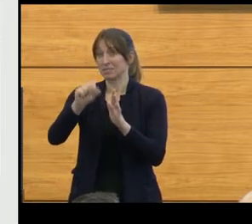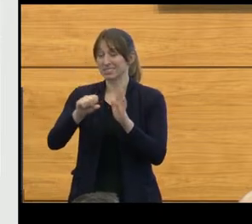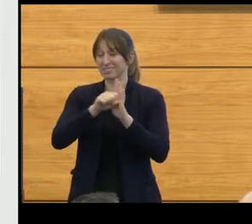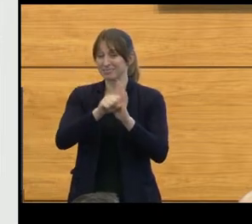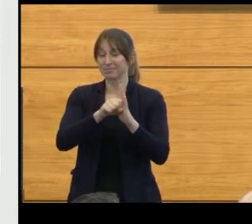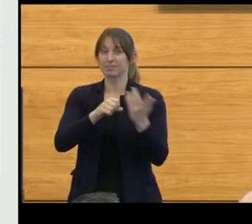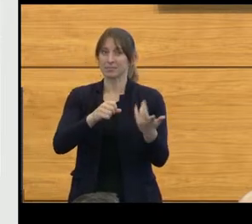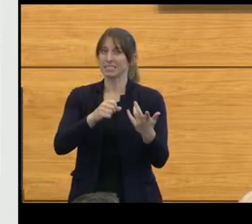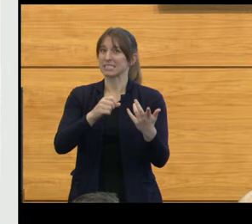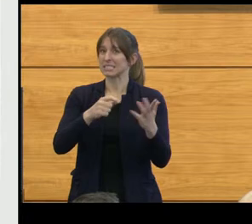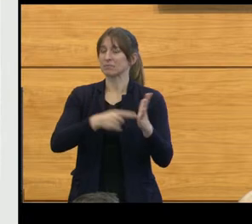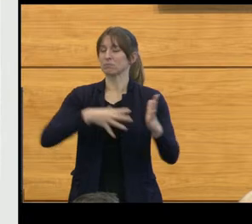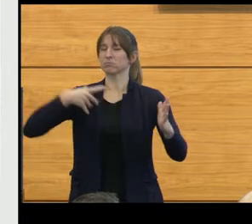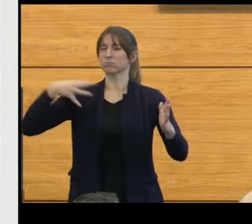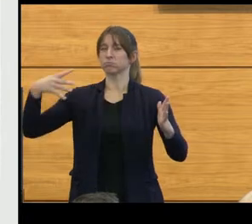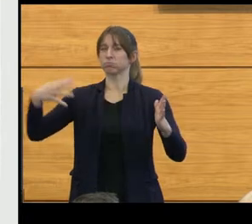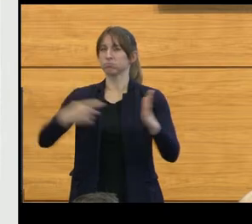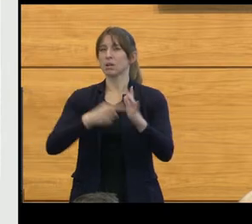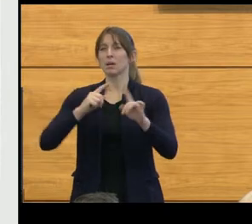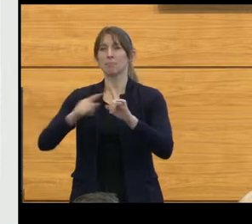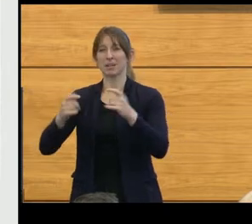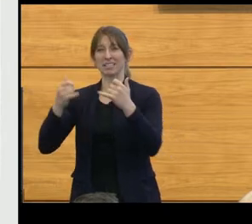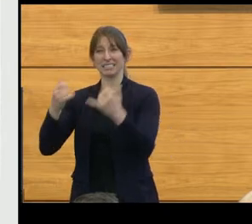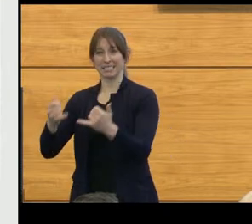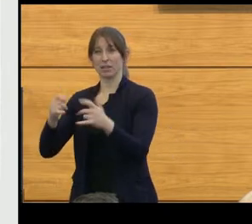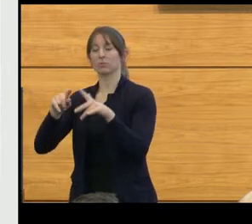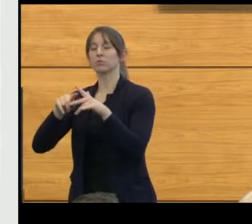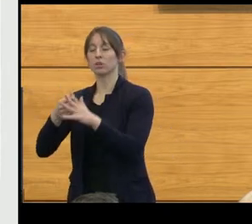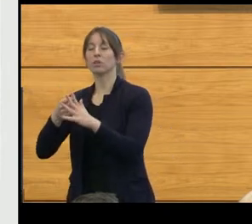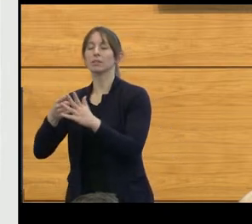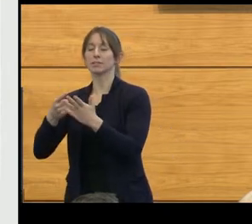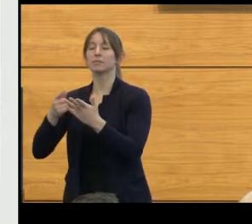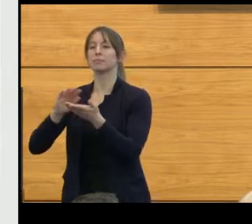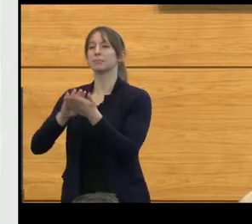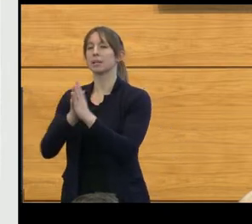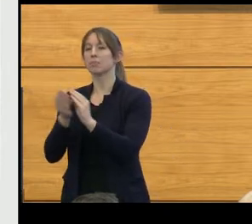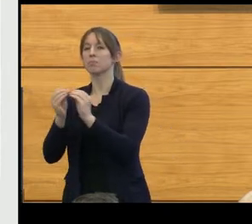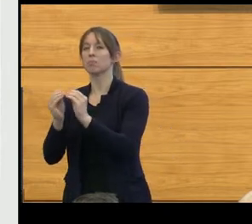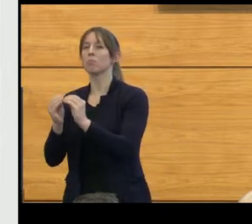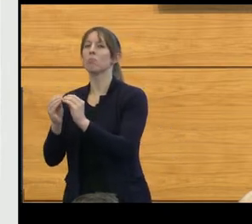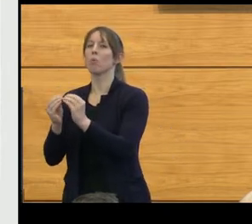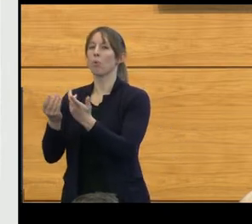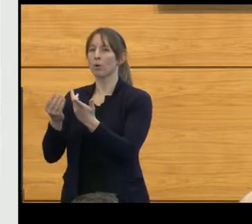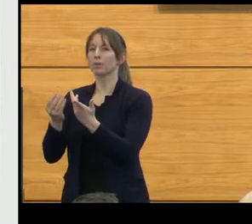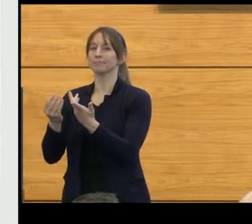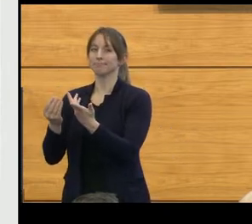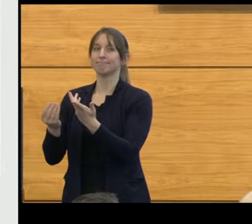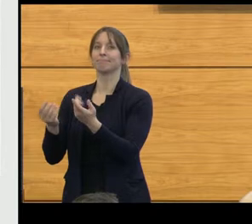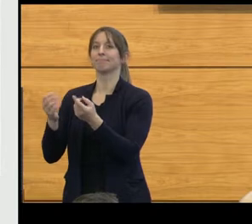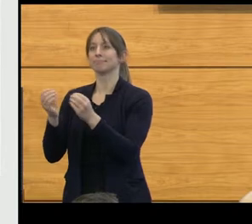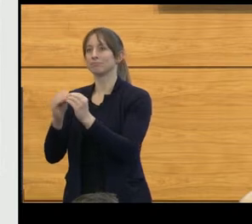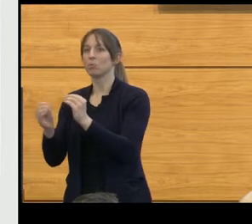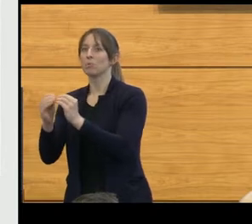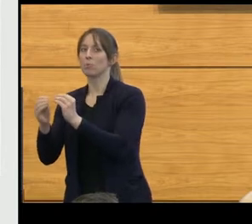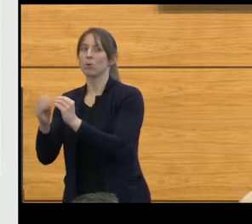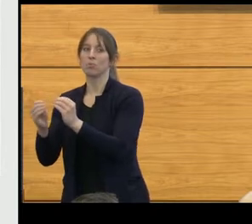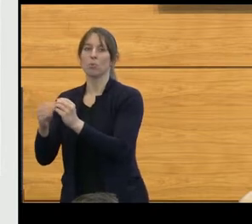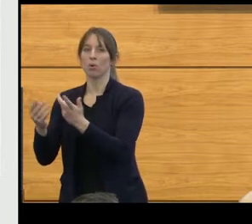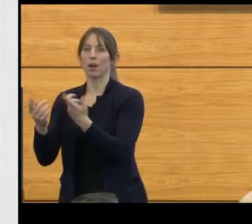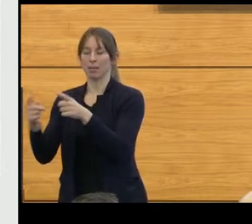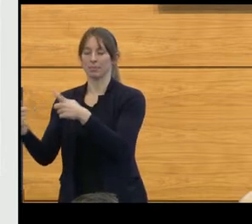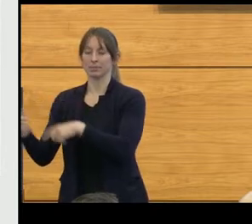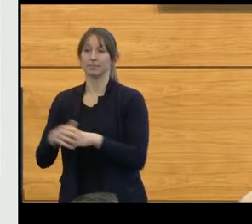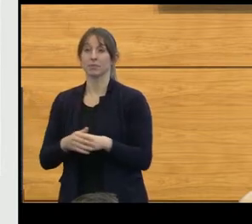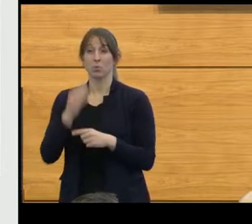seeing more and more of them. We know that the symptoms associated with syrinxes are more likely to become